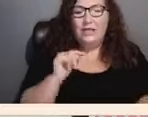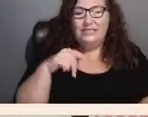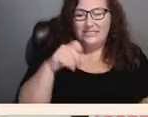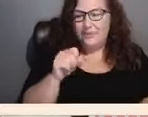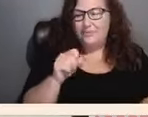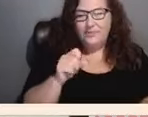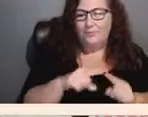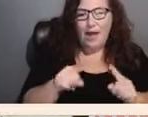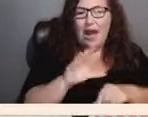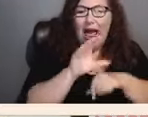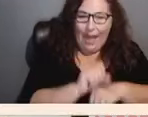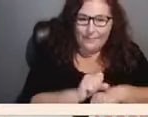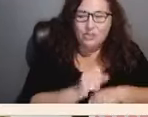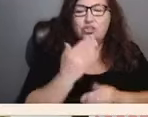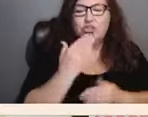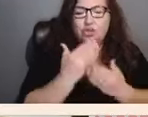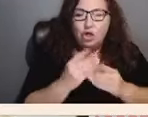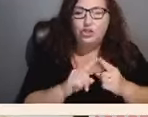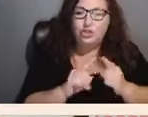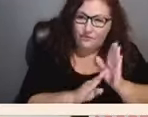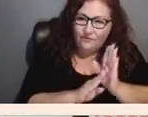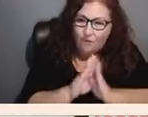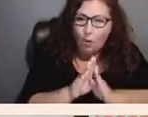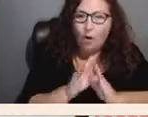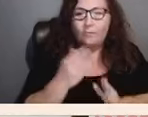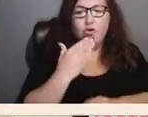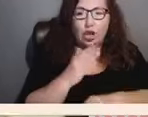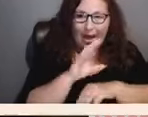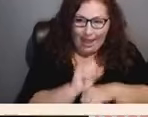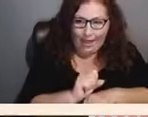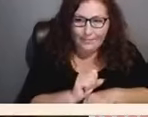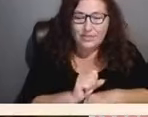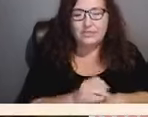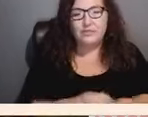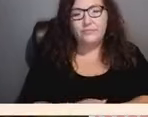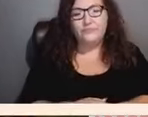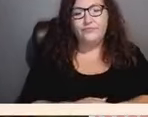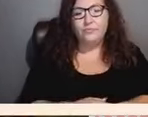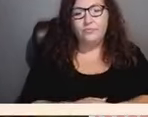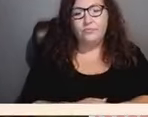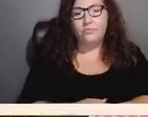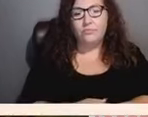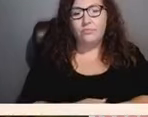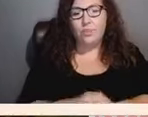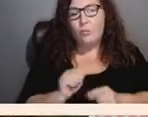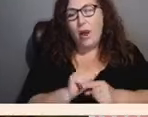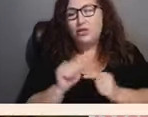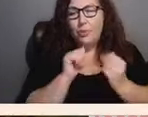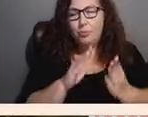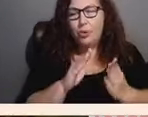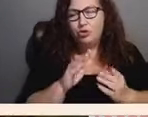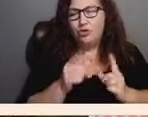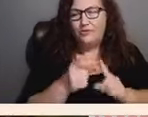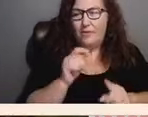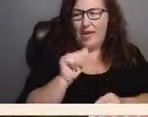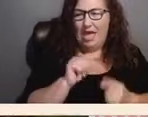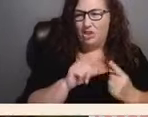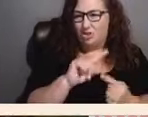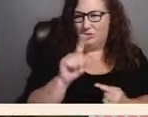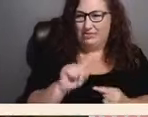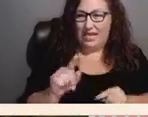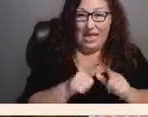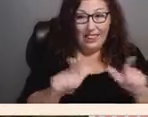form, and good habits. Practical approach from A to Z and language that you can understand,